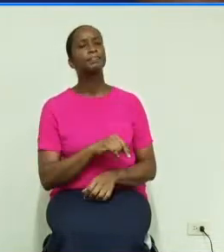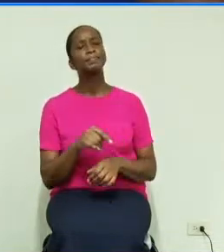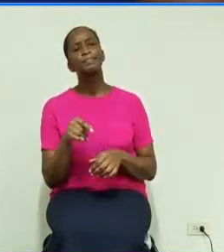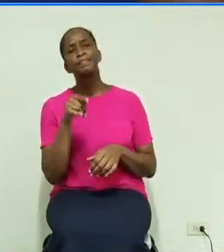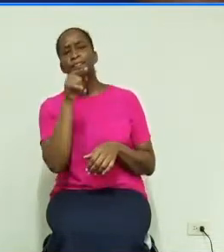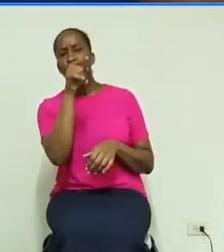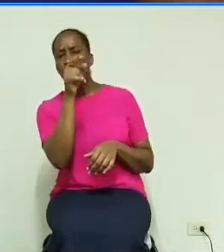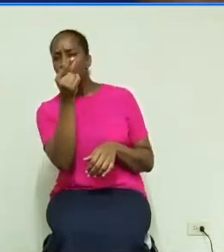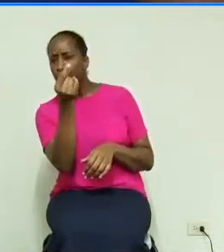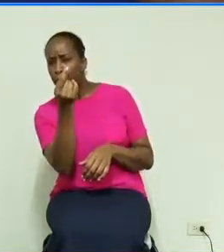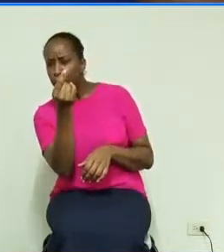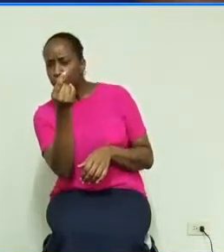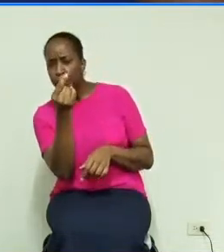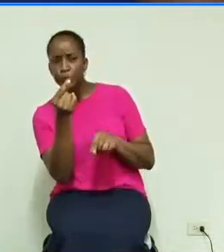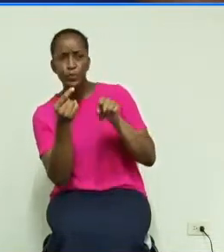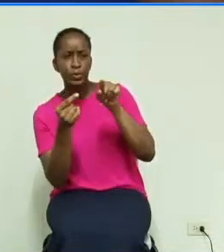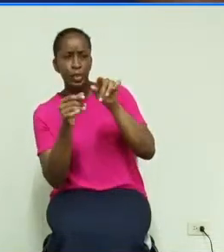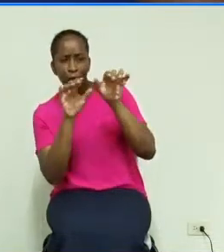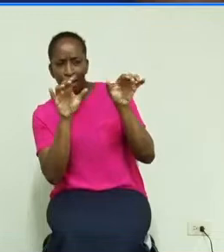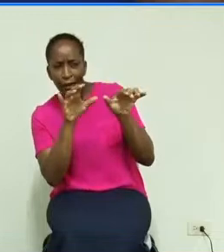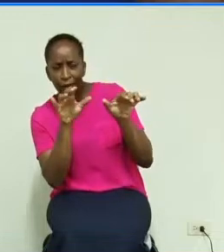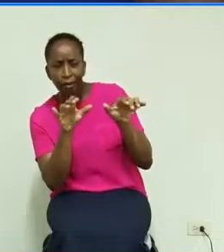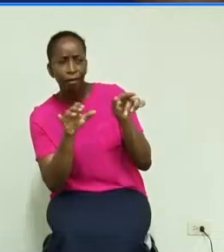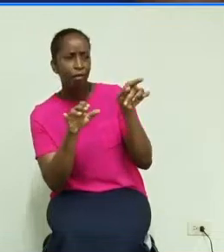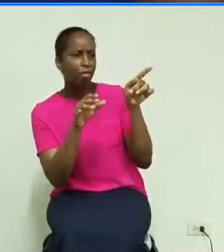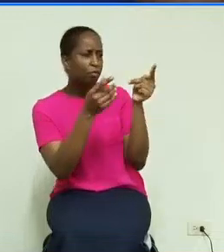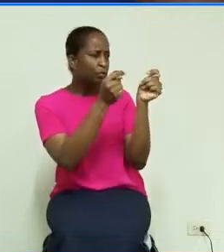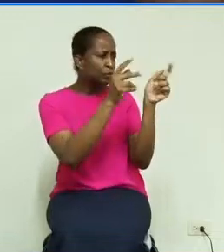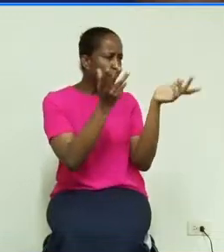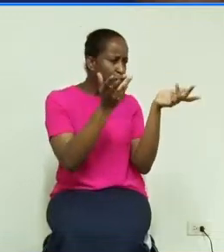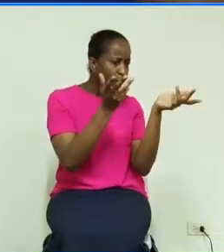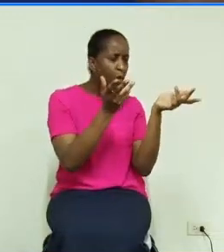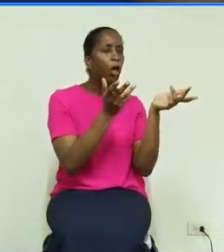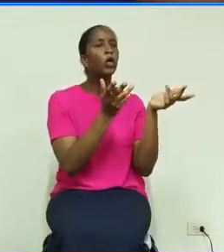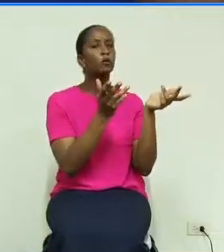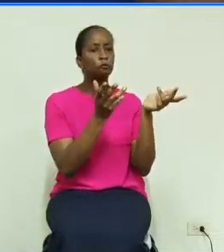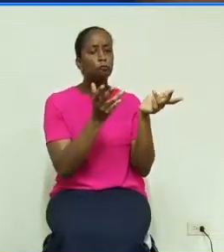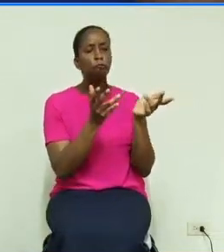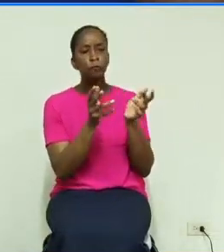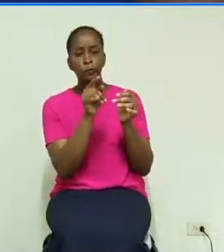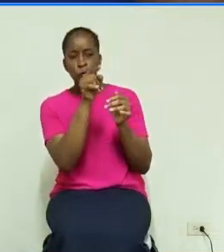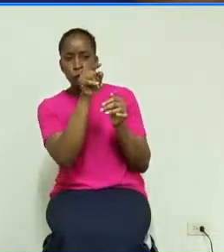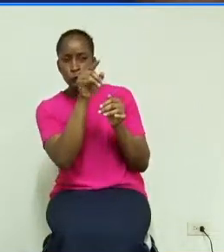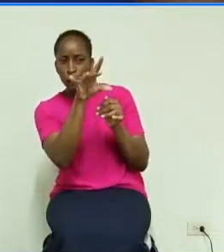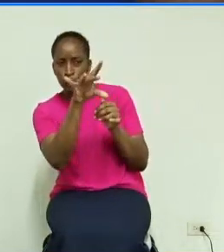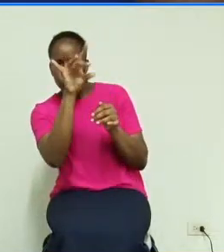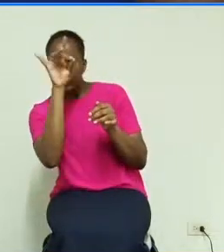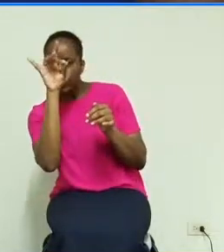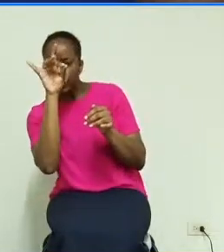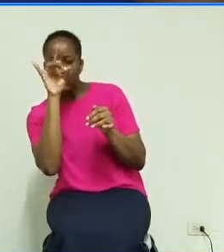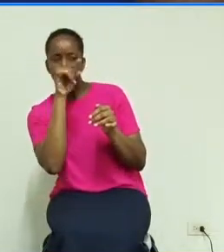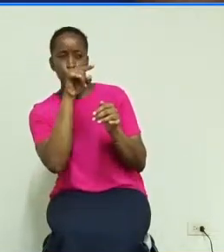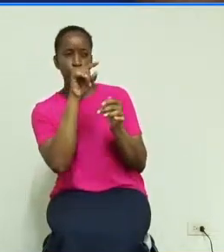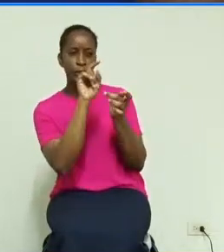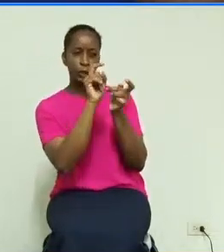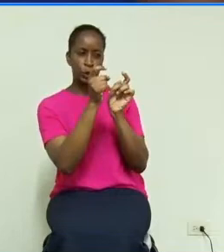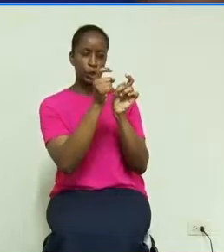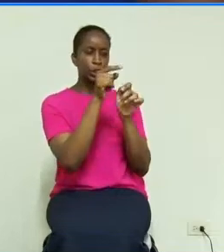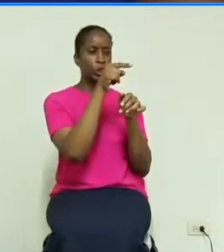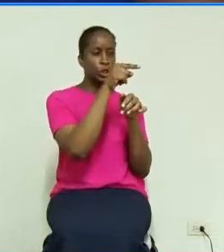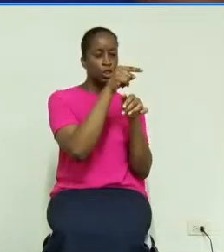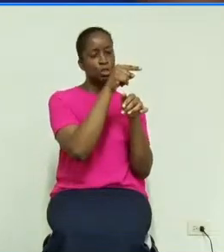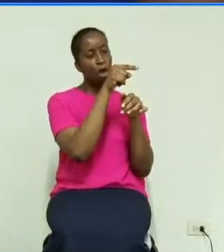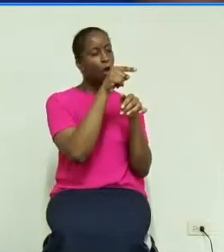or adjustment. In Africa, there are several countries who have adopted a quota system to